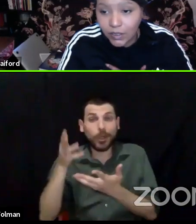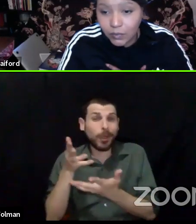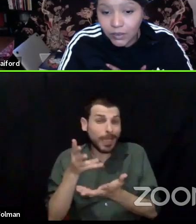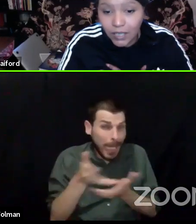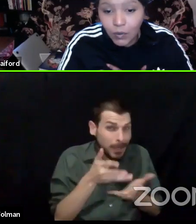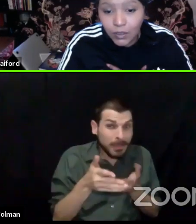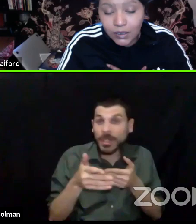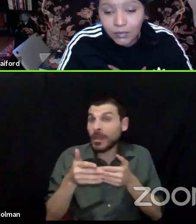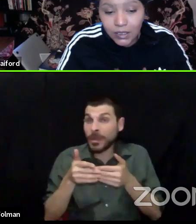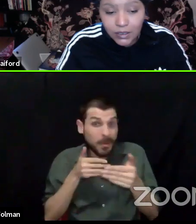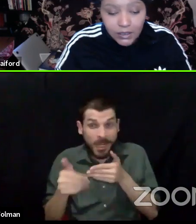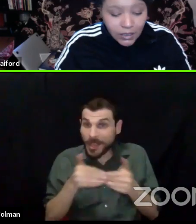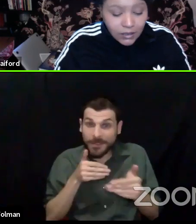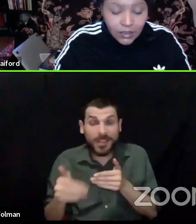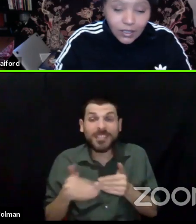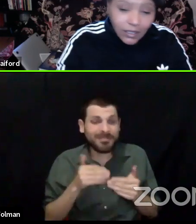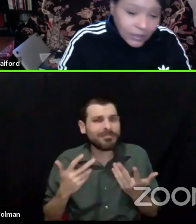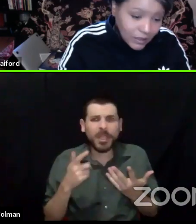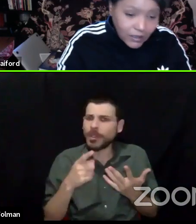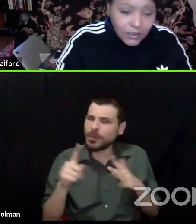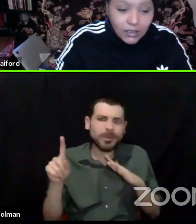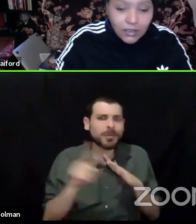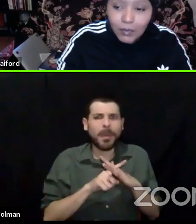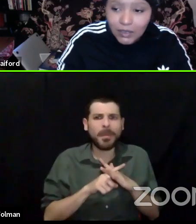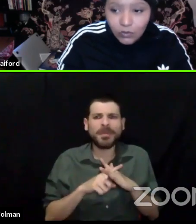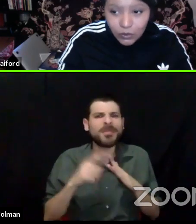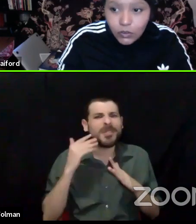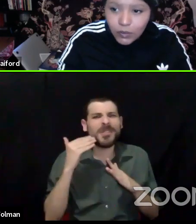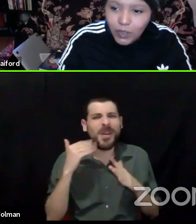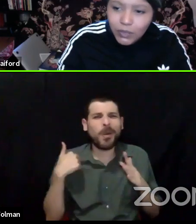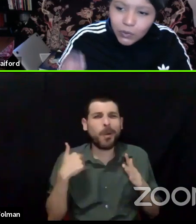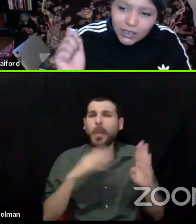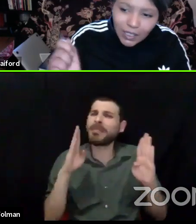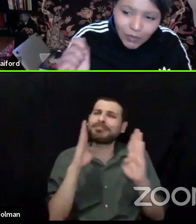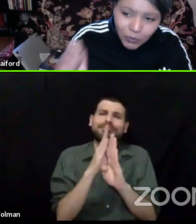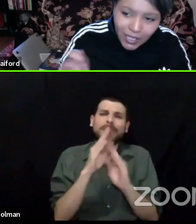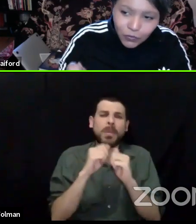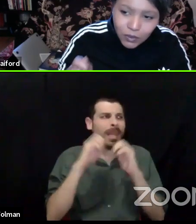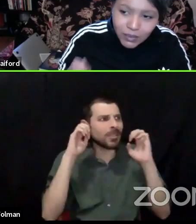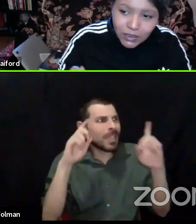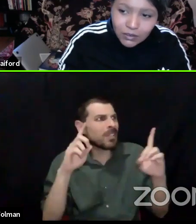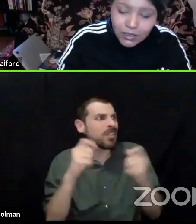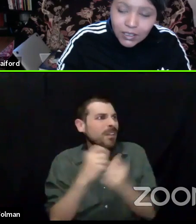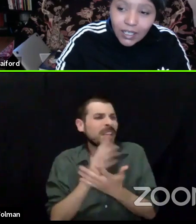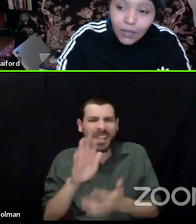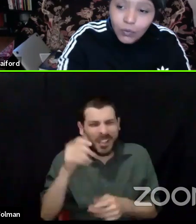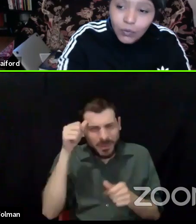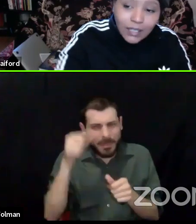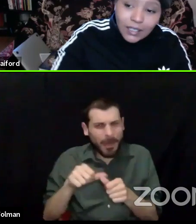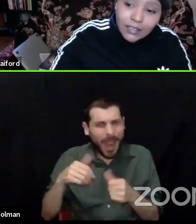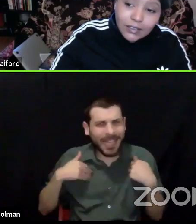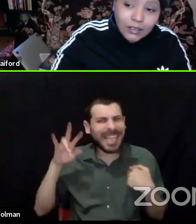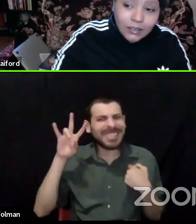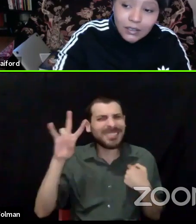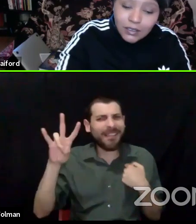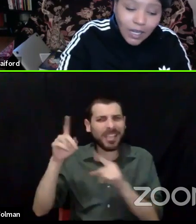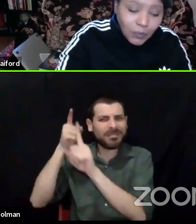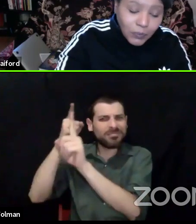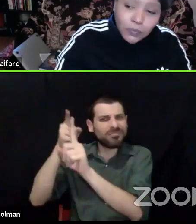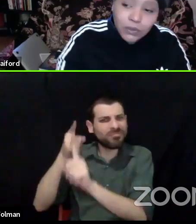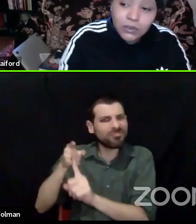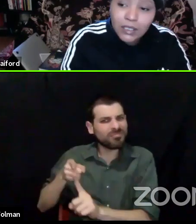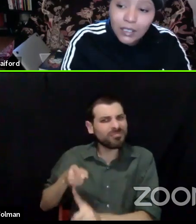our community, I wanted them to understand education. I mean, you remember it was 7 platform issues and we had like the